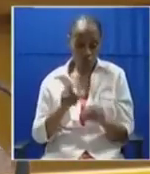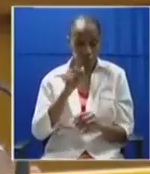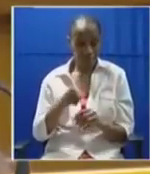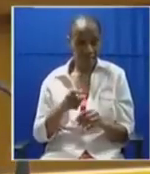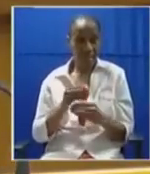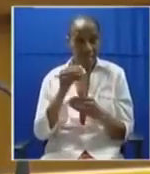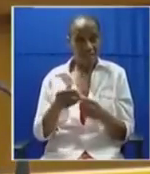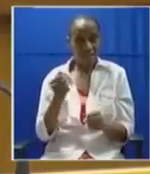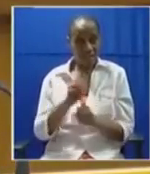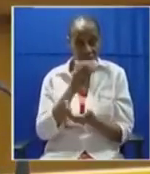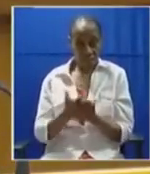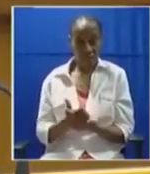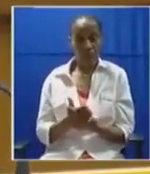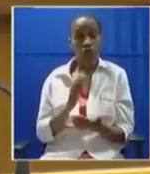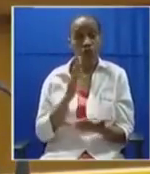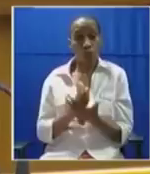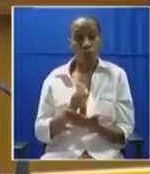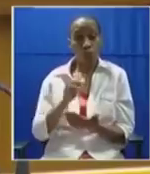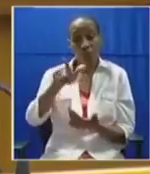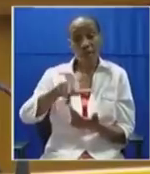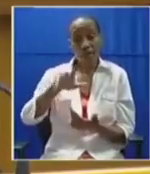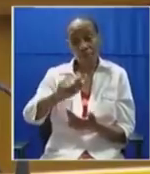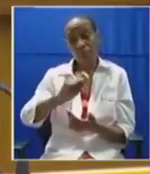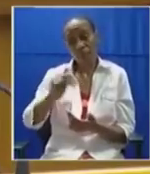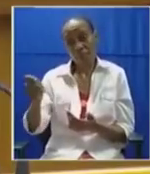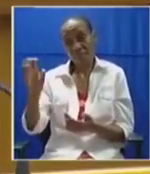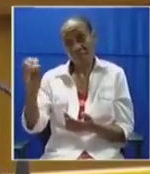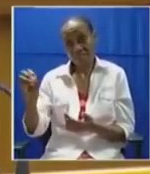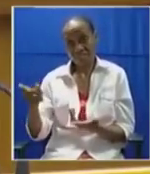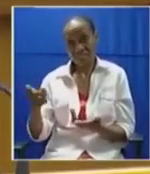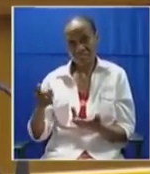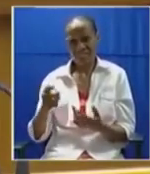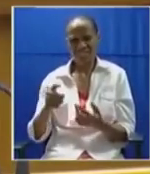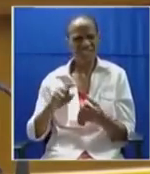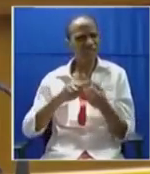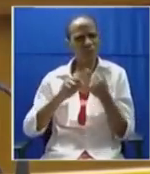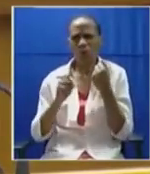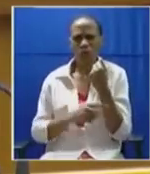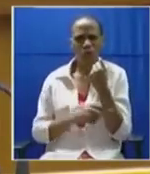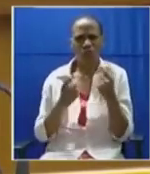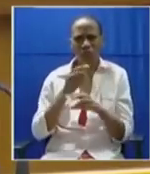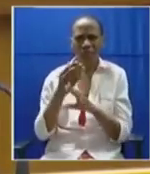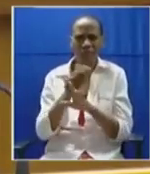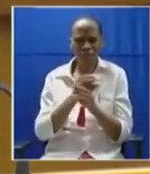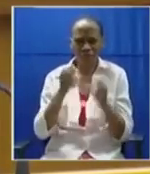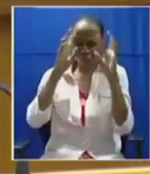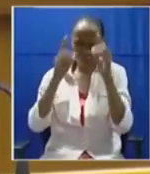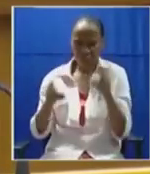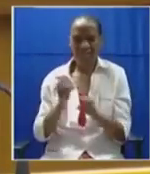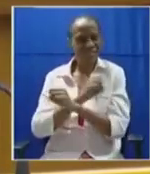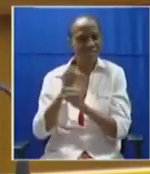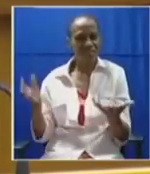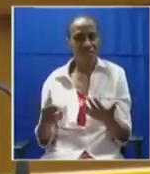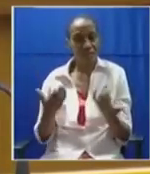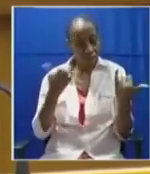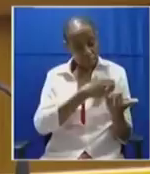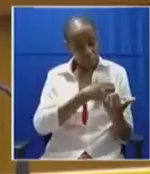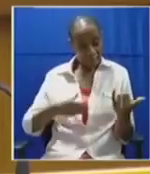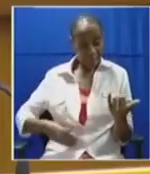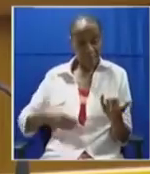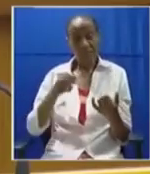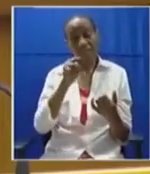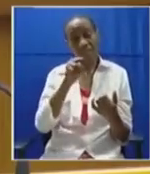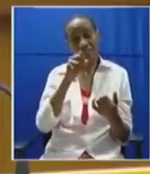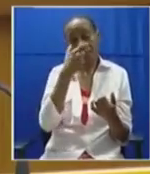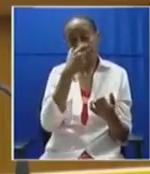for expropriation without compensation was a foregone conclusion. That is why ANC President Cyril Ramaphosa